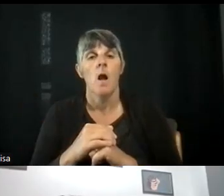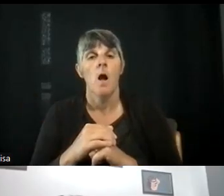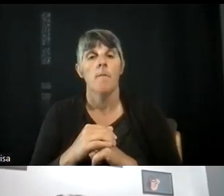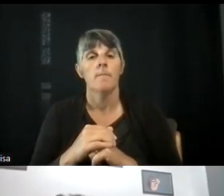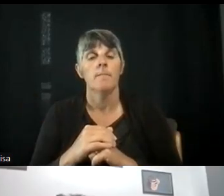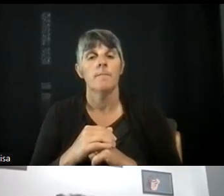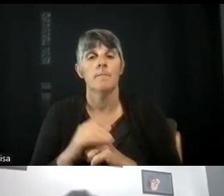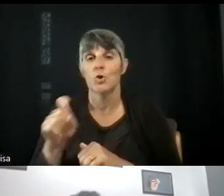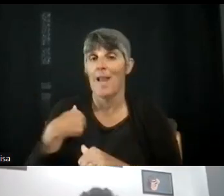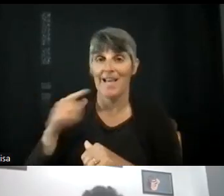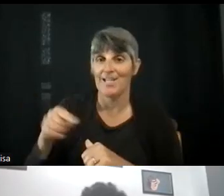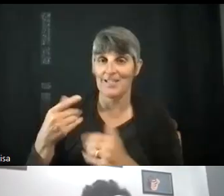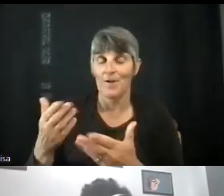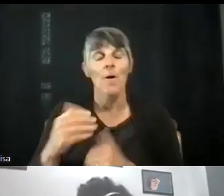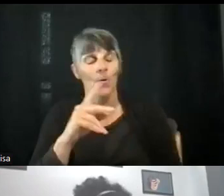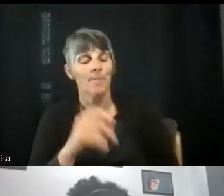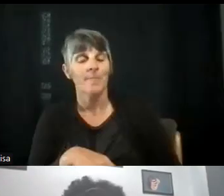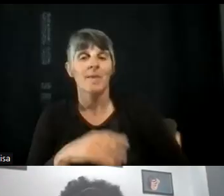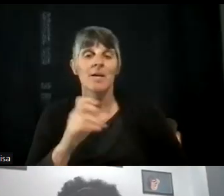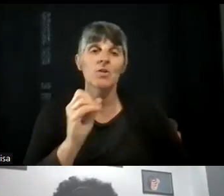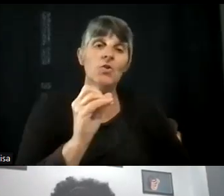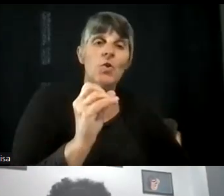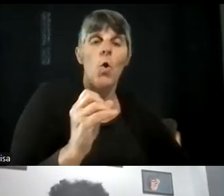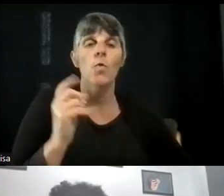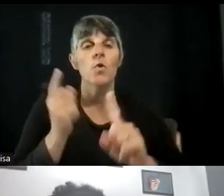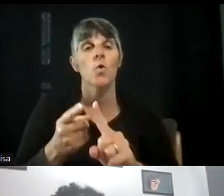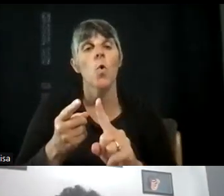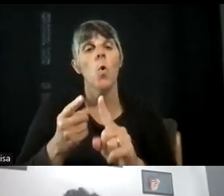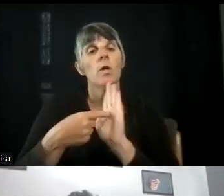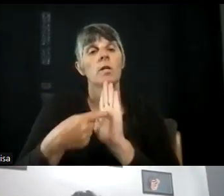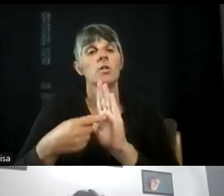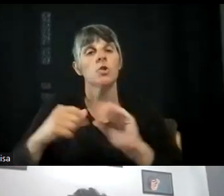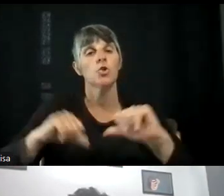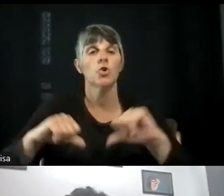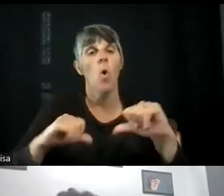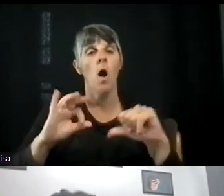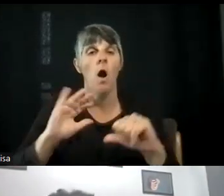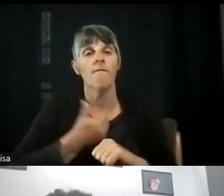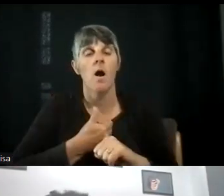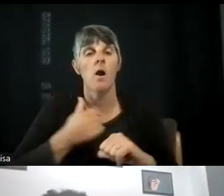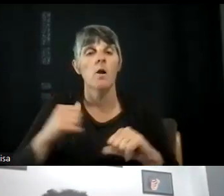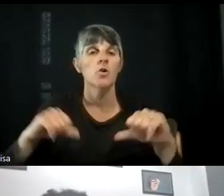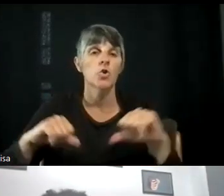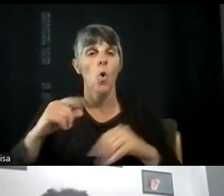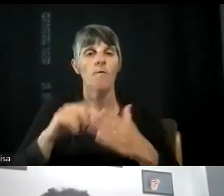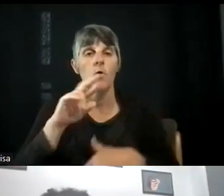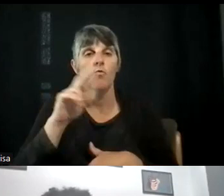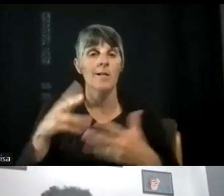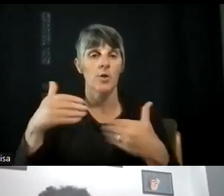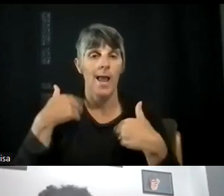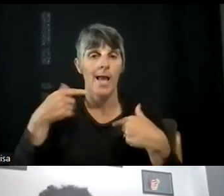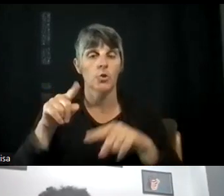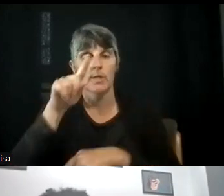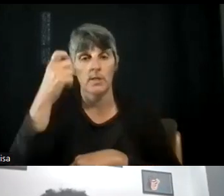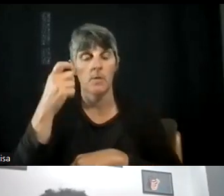Should I just go? Okay, cool. So the goal is to basically show off what Rochester has during the